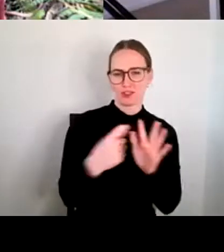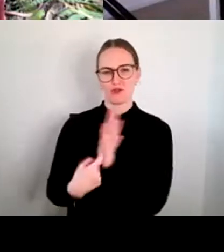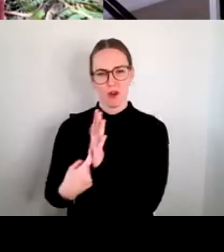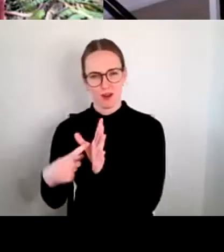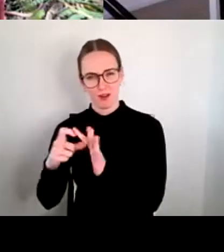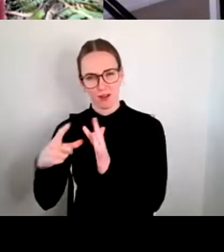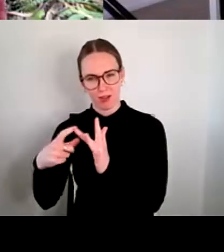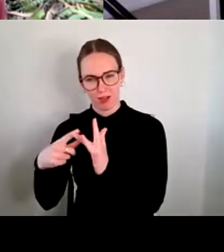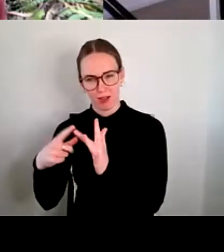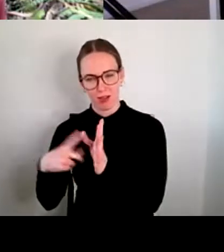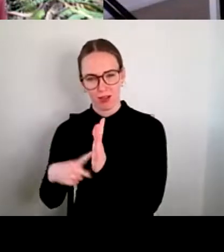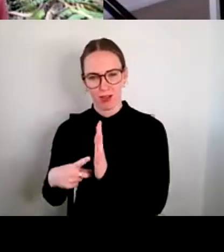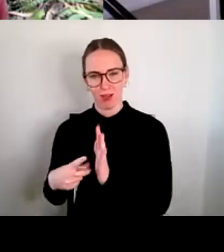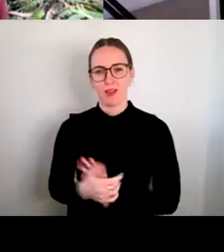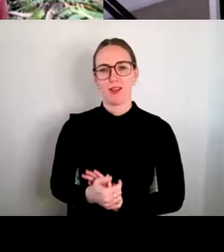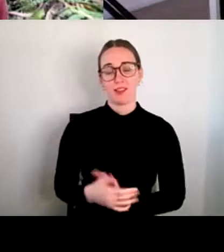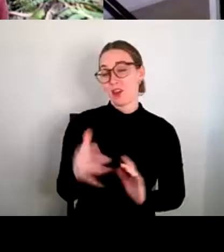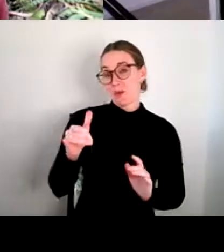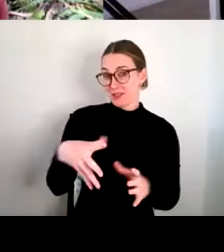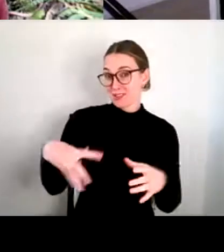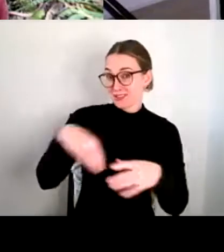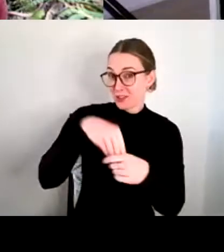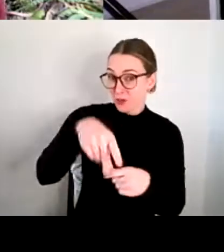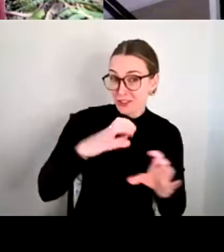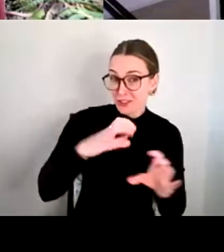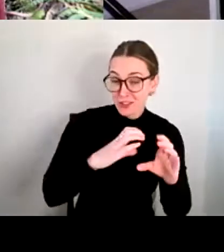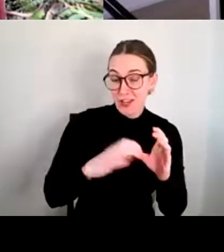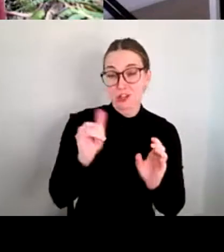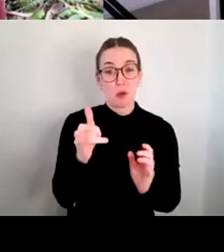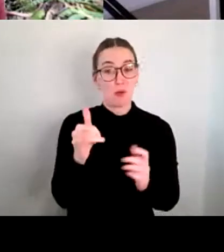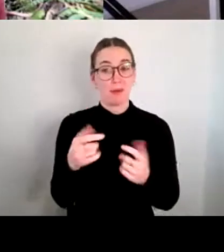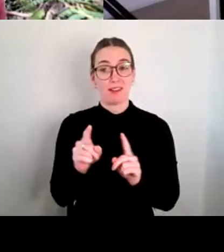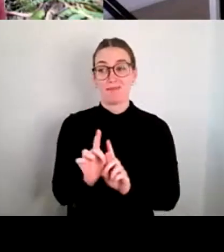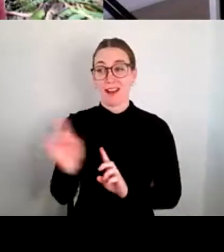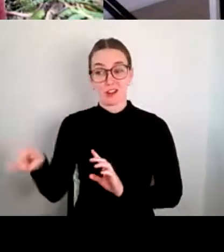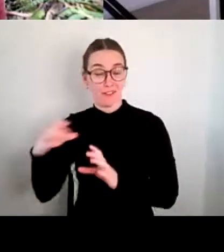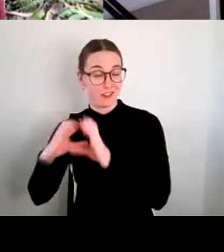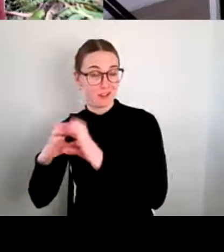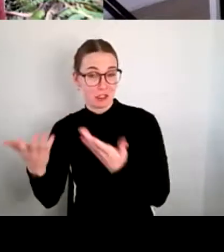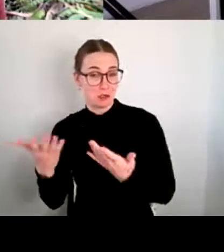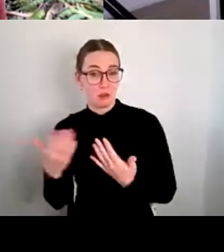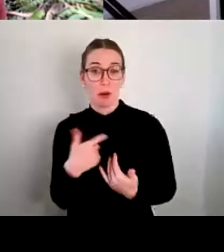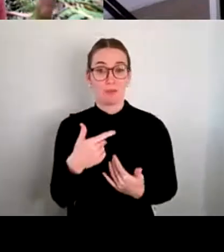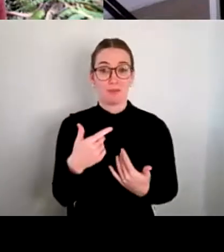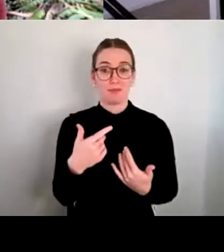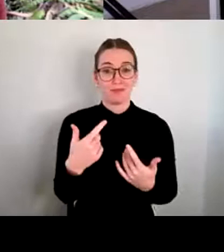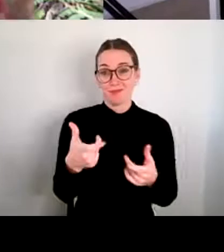outside this conversation, or I invite the audience to share some thoughts on the nature of radical and